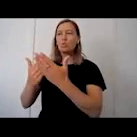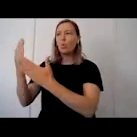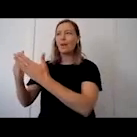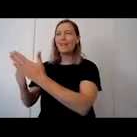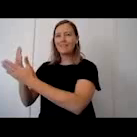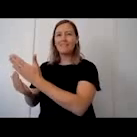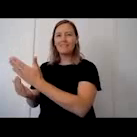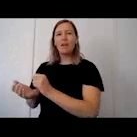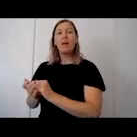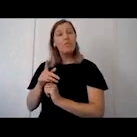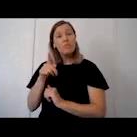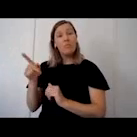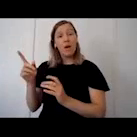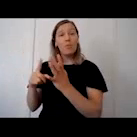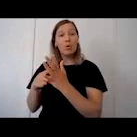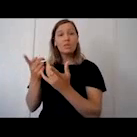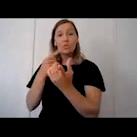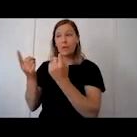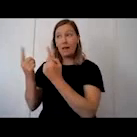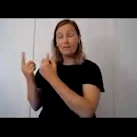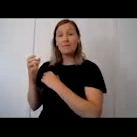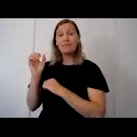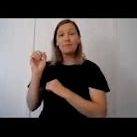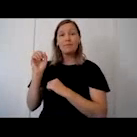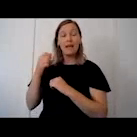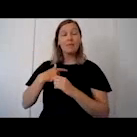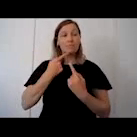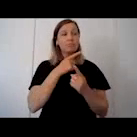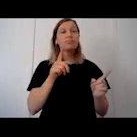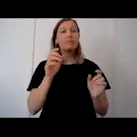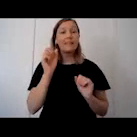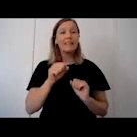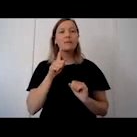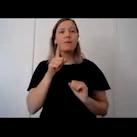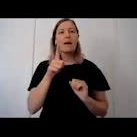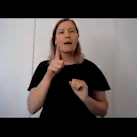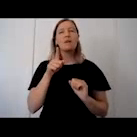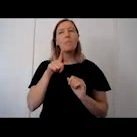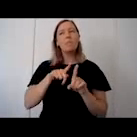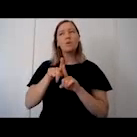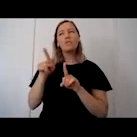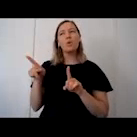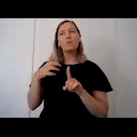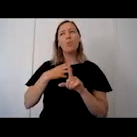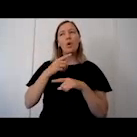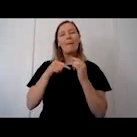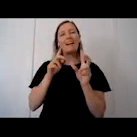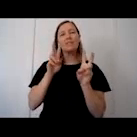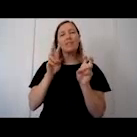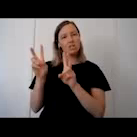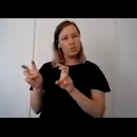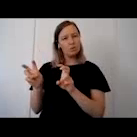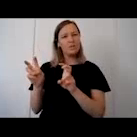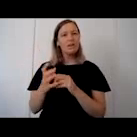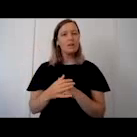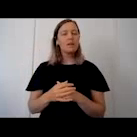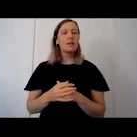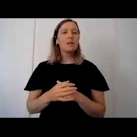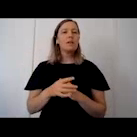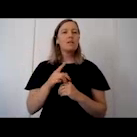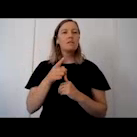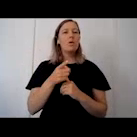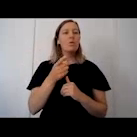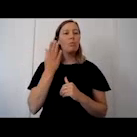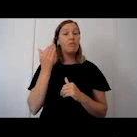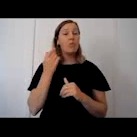to tell. And I think it's more issues based, whereas I think it was mentioned before, it's the